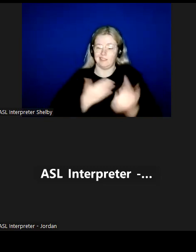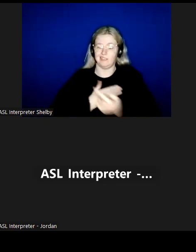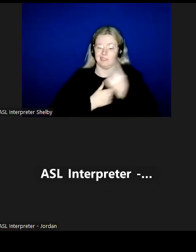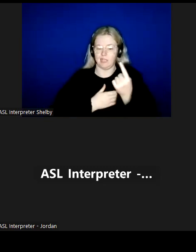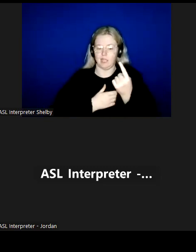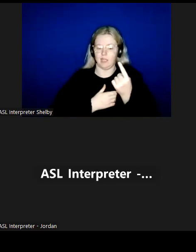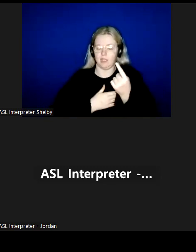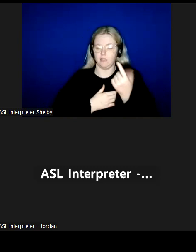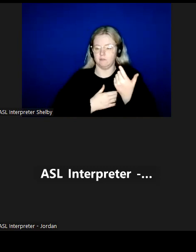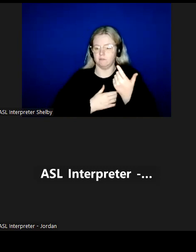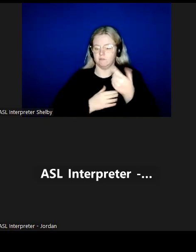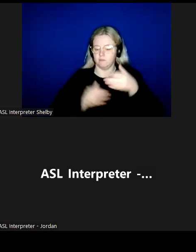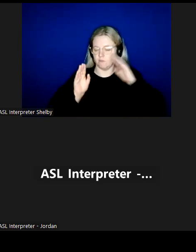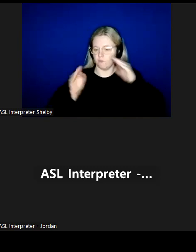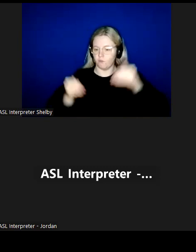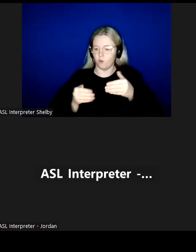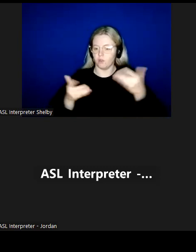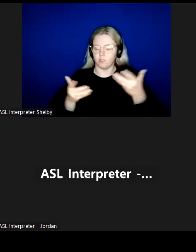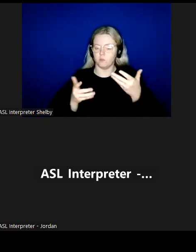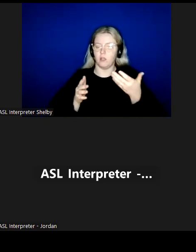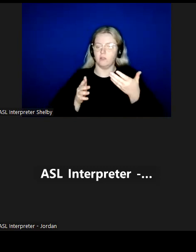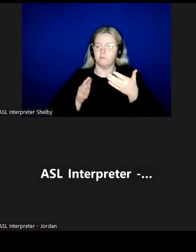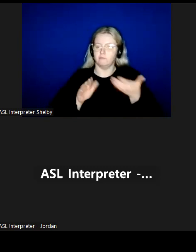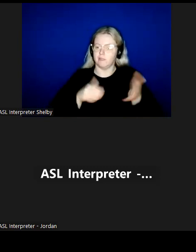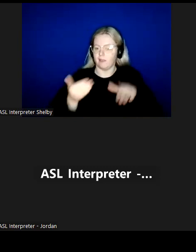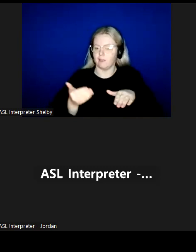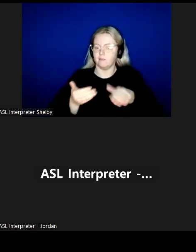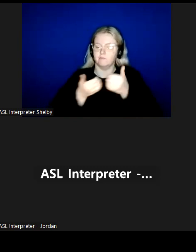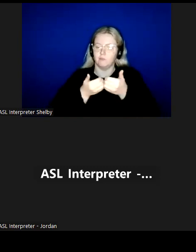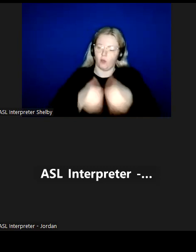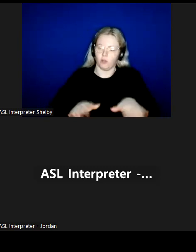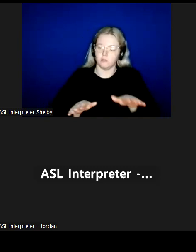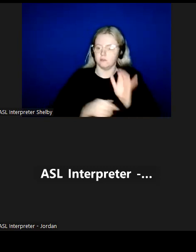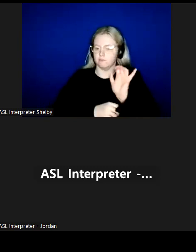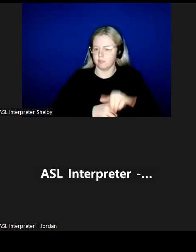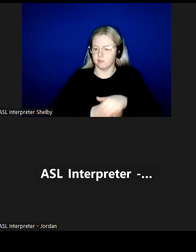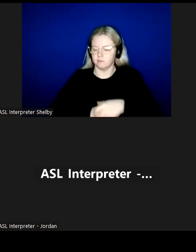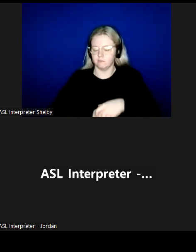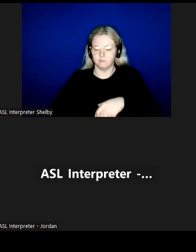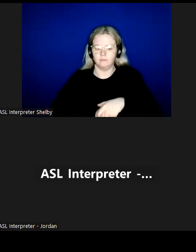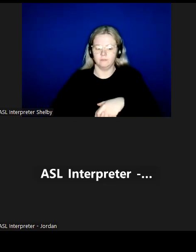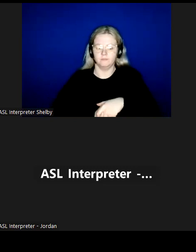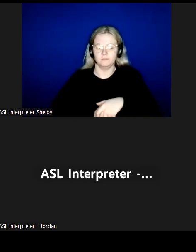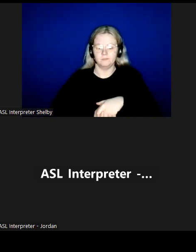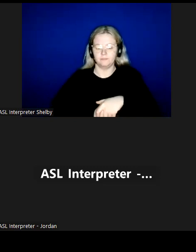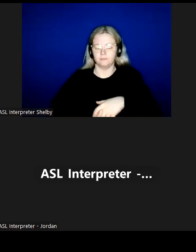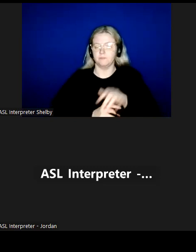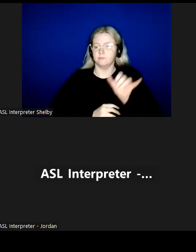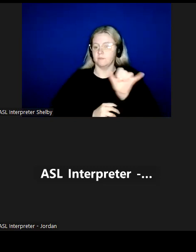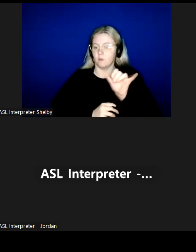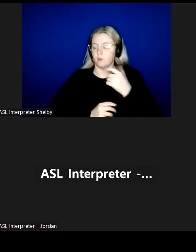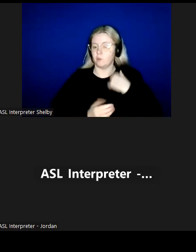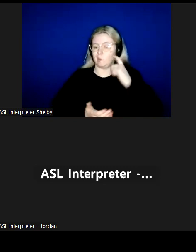loss due to death or loss due to bereavement. However, we do recognize that